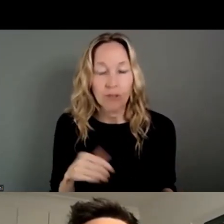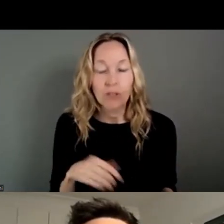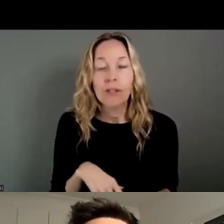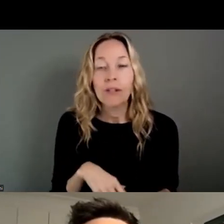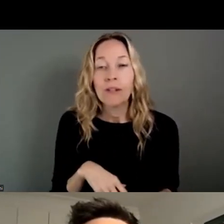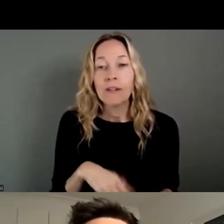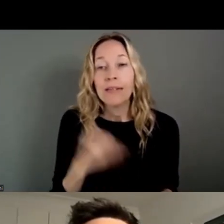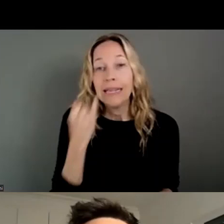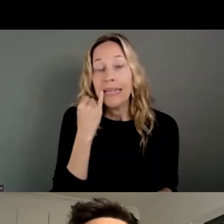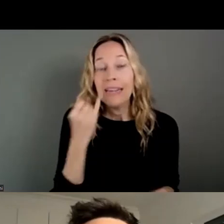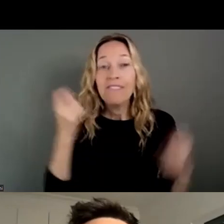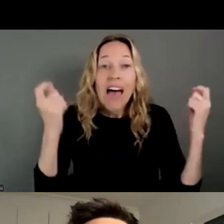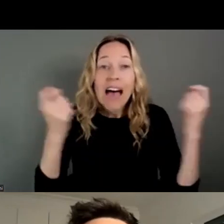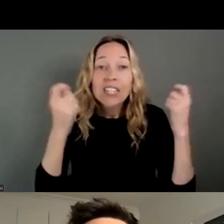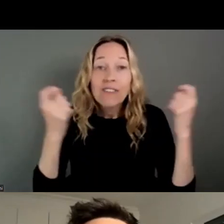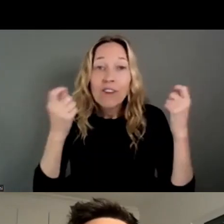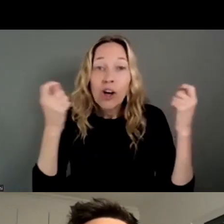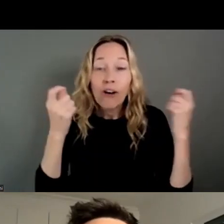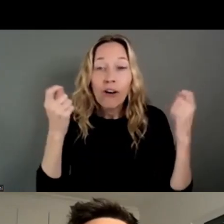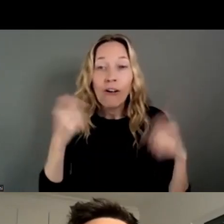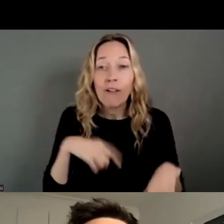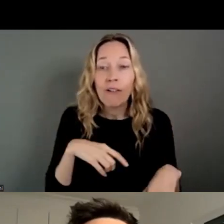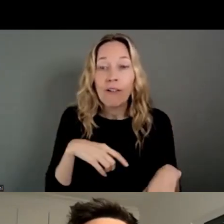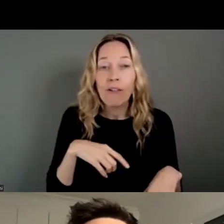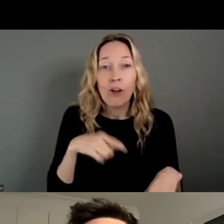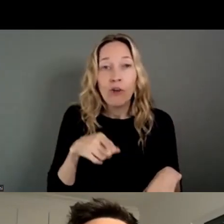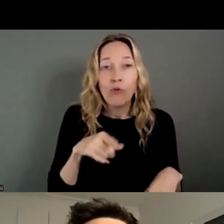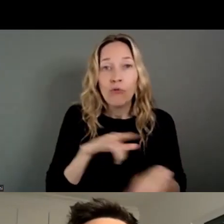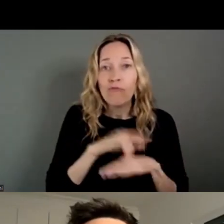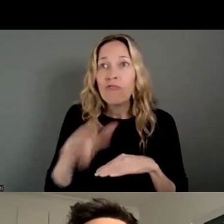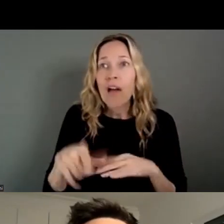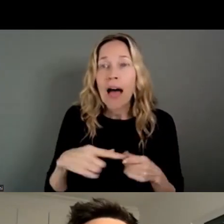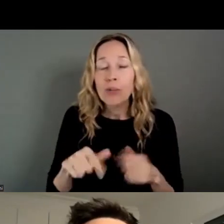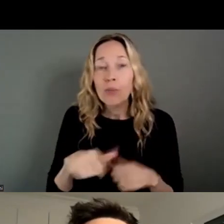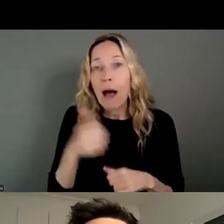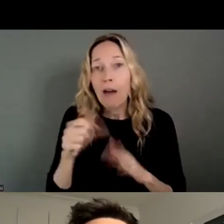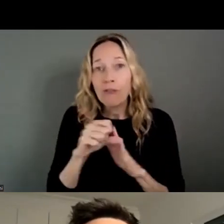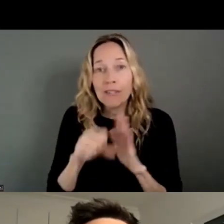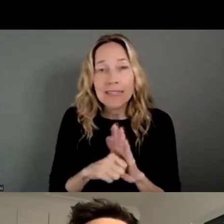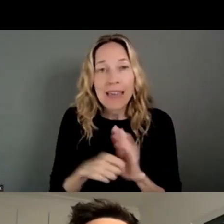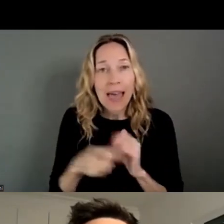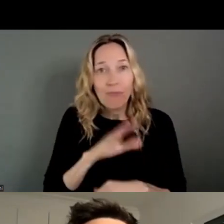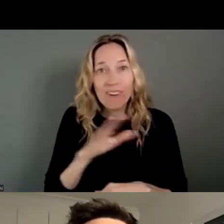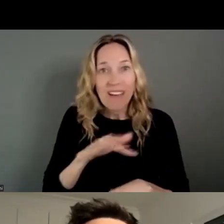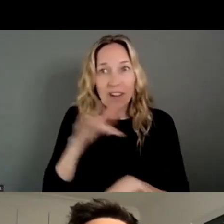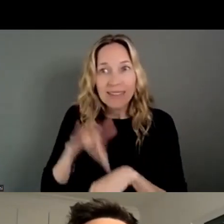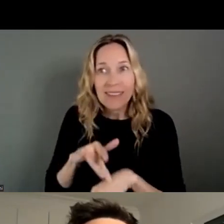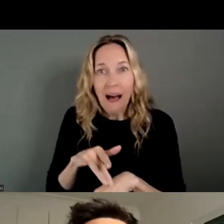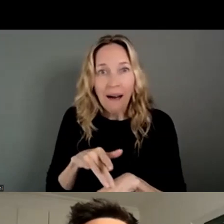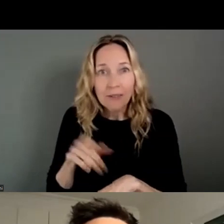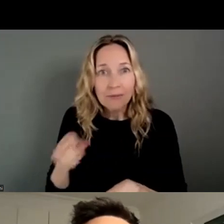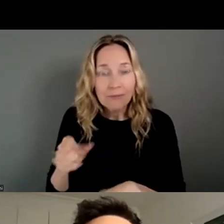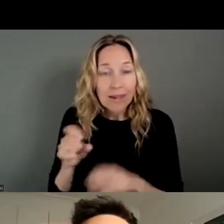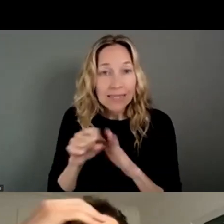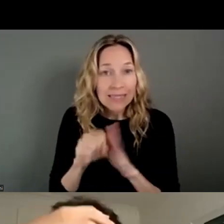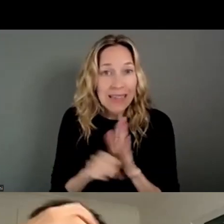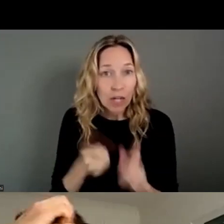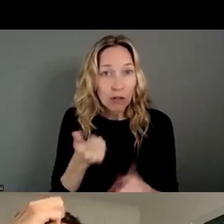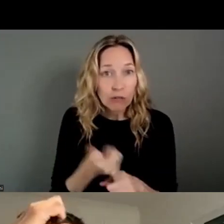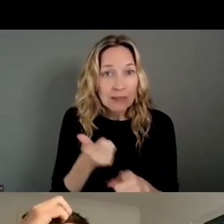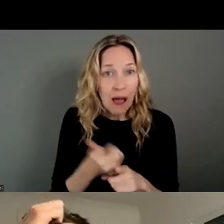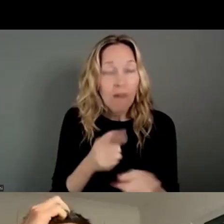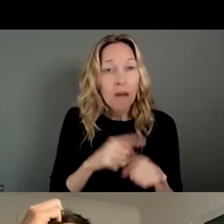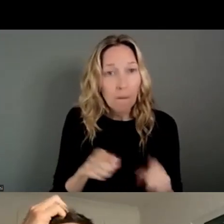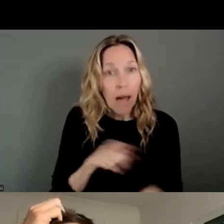the first time in a state you've never even been in, and of course the audience is just going to be there, likely for some